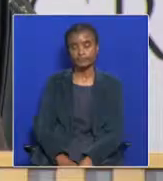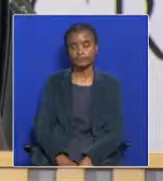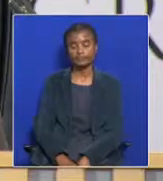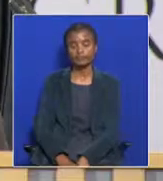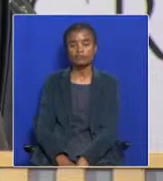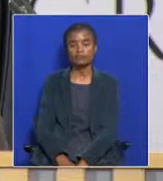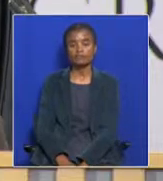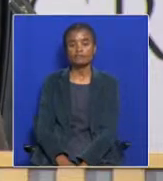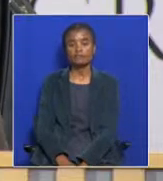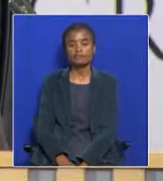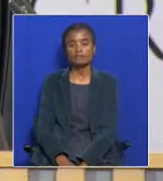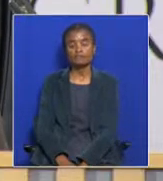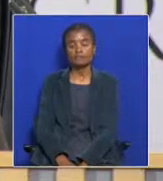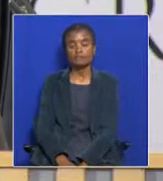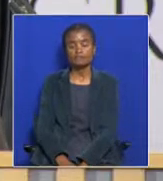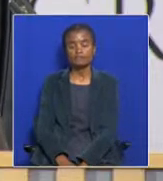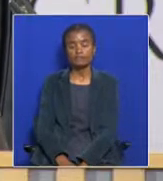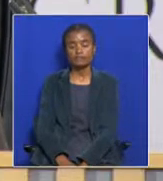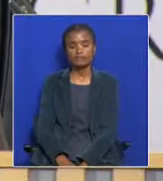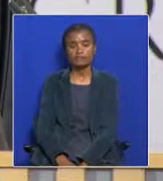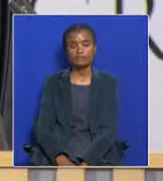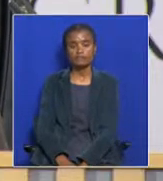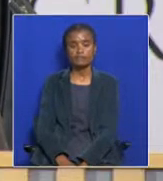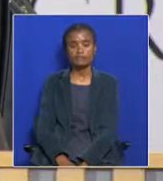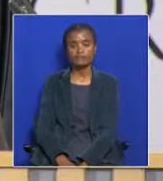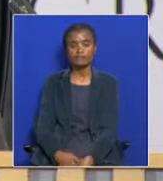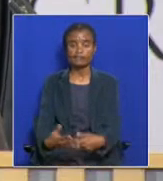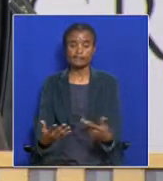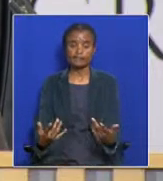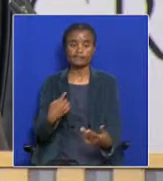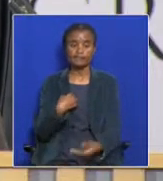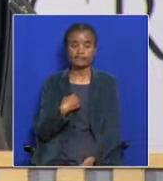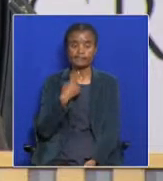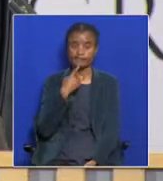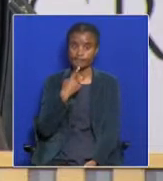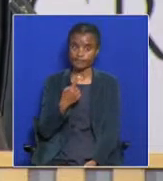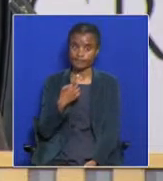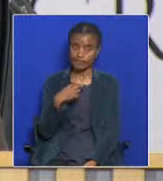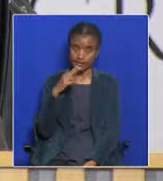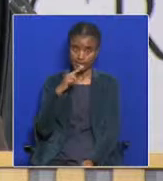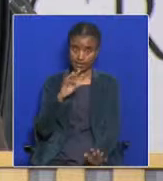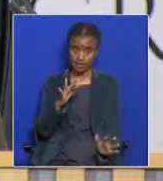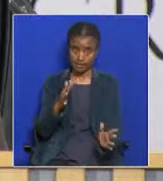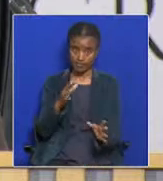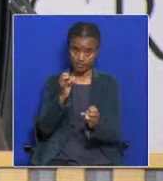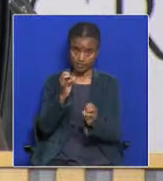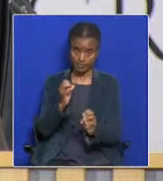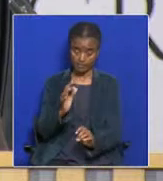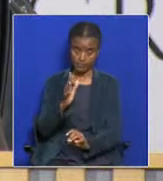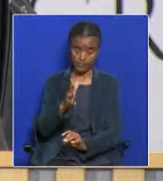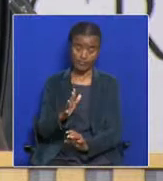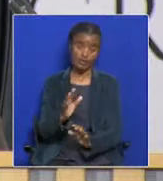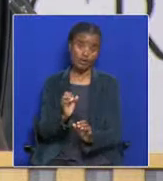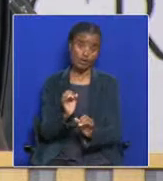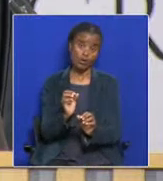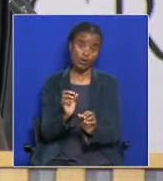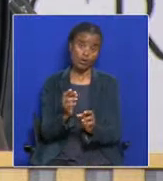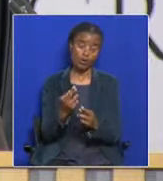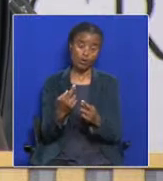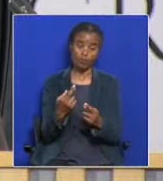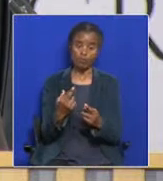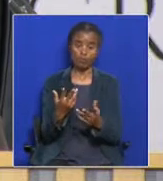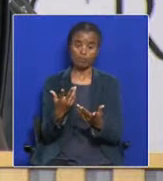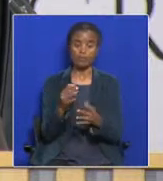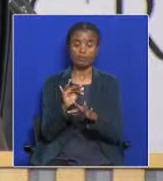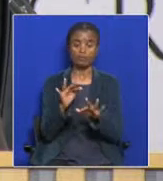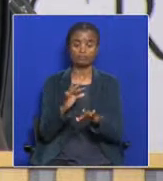I'm going to say it the way I am seeing it, so I hope I'm not going to offend anybody. I know what